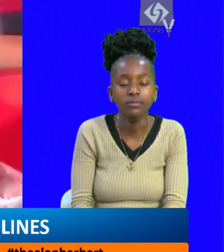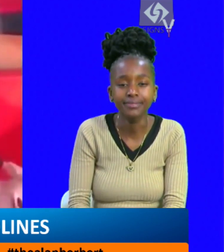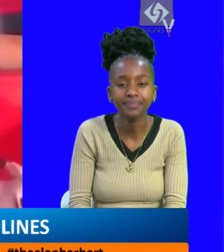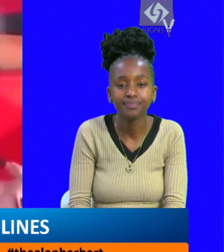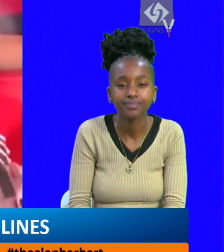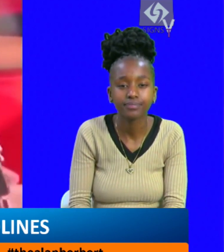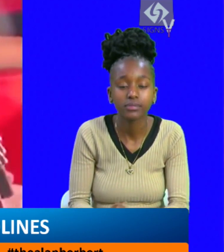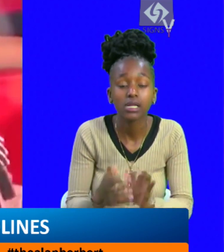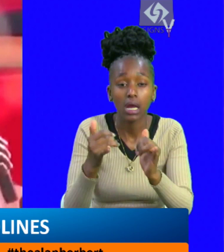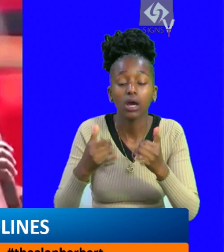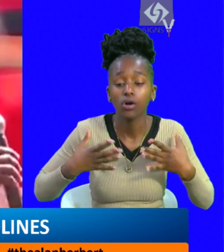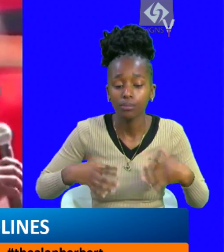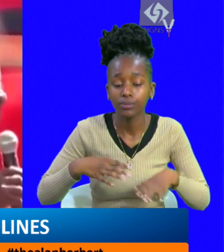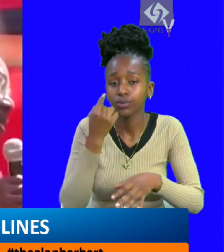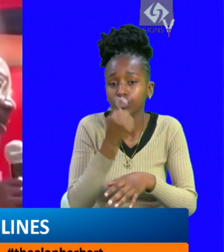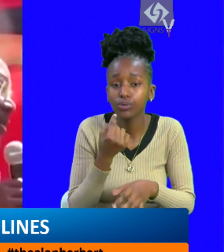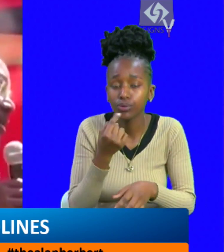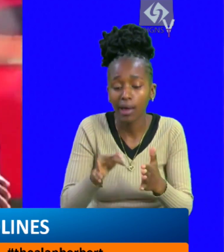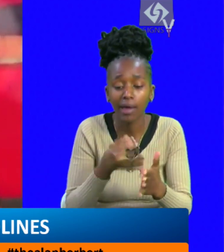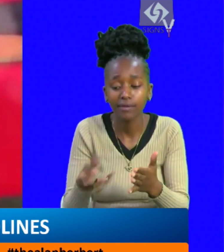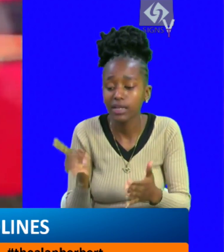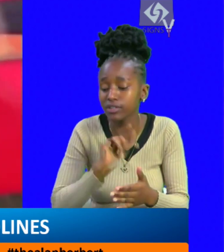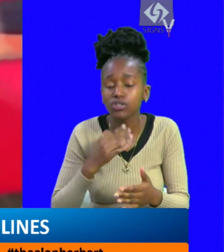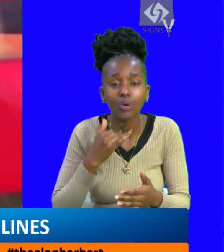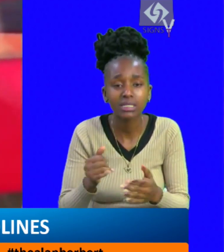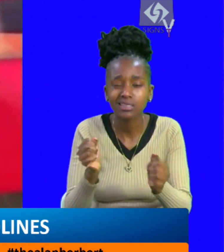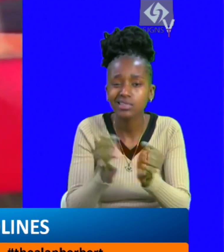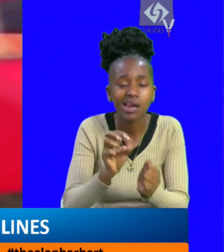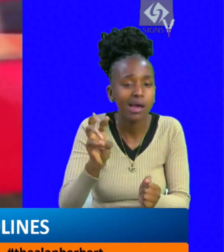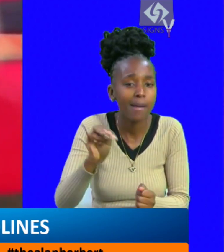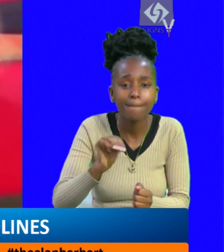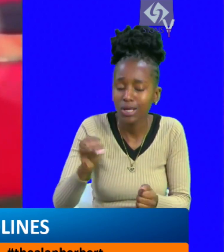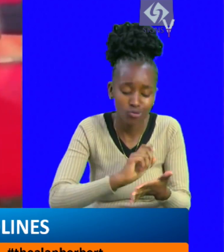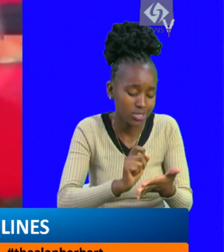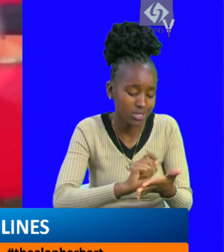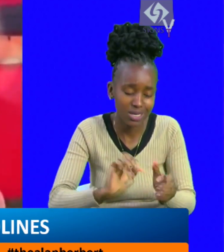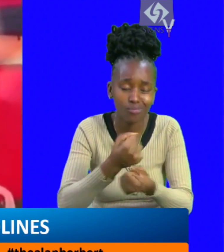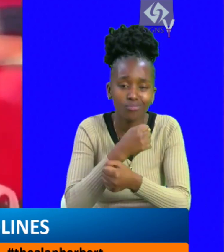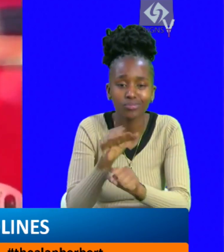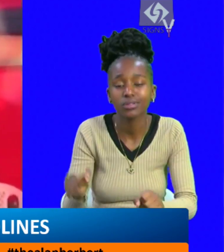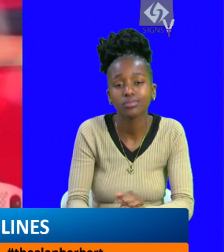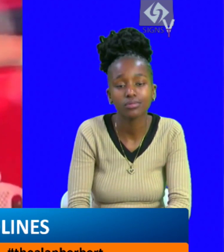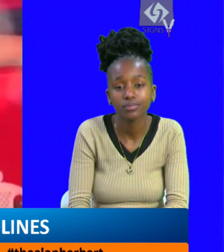Azimio leader Raila Odinga. Si wakati tulikuwa na code,